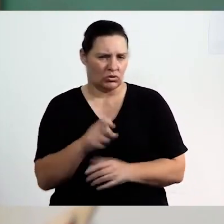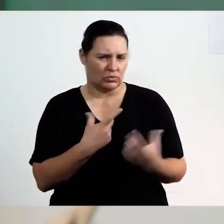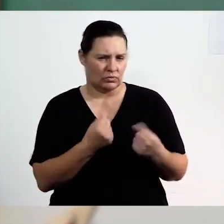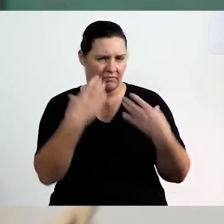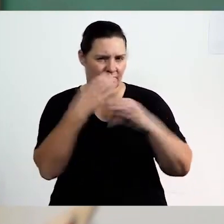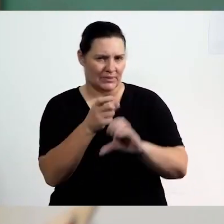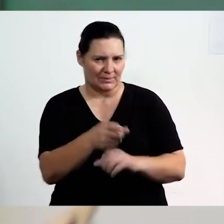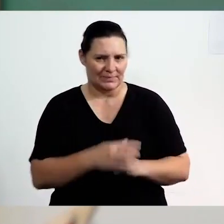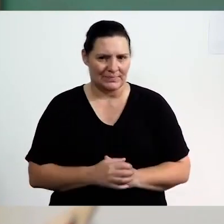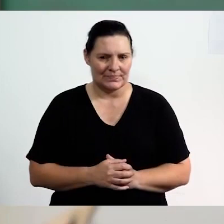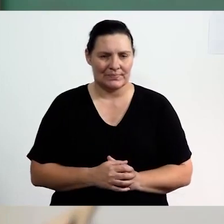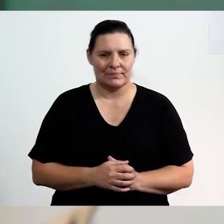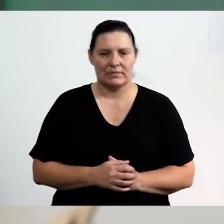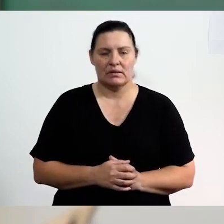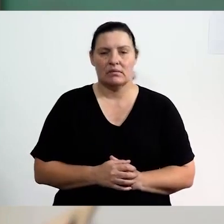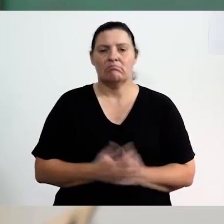application questions.